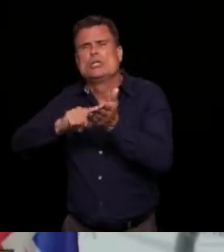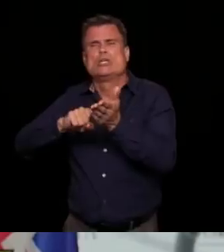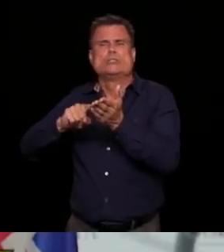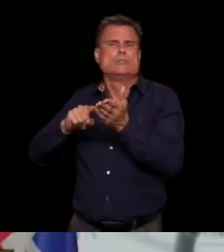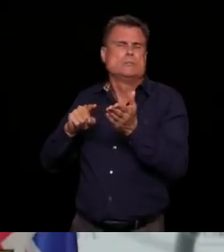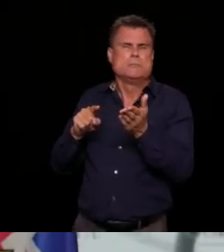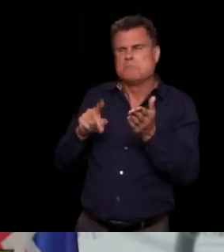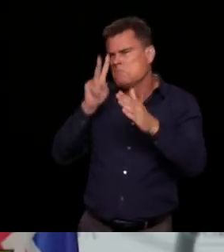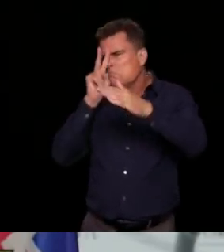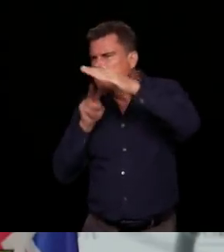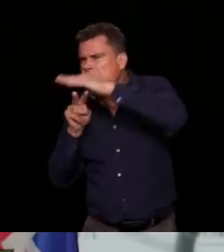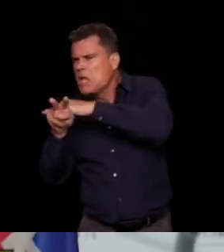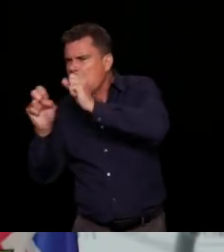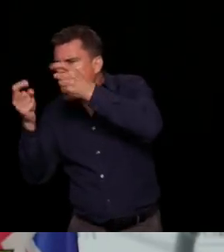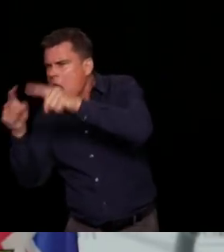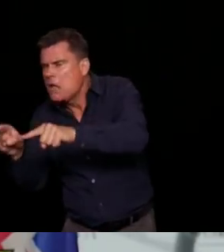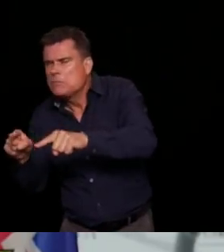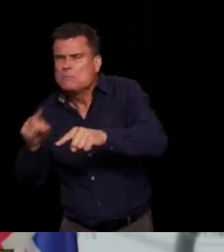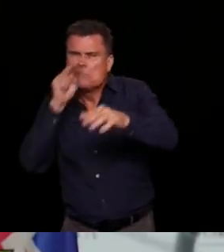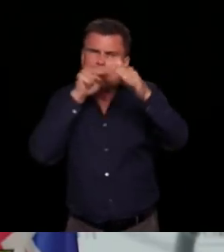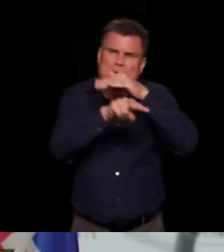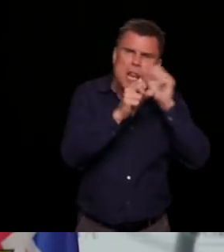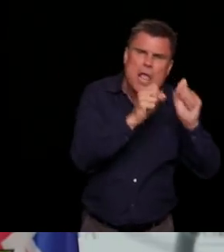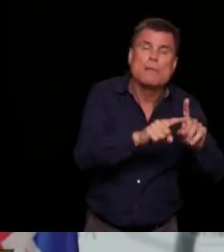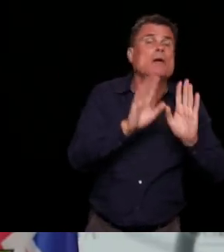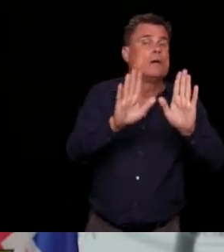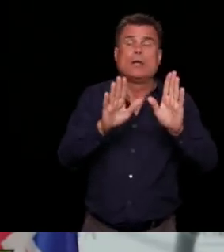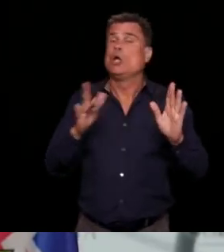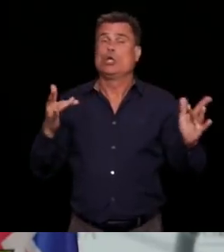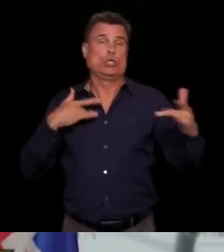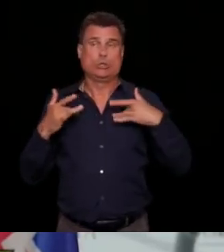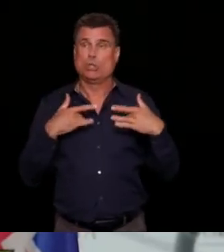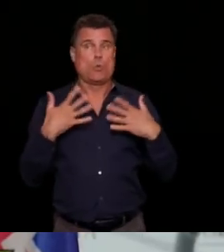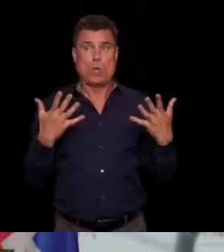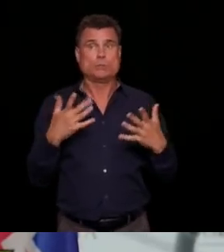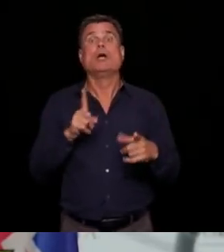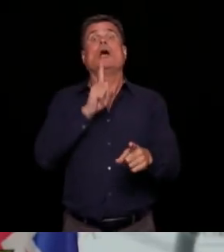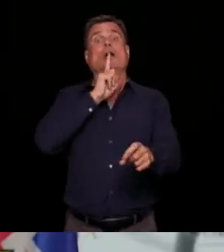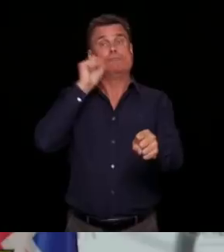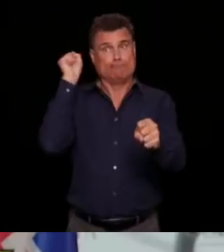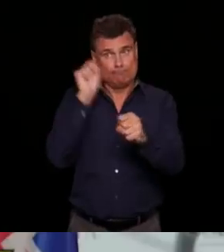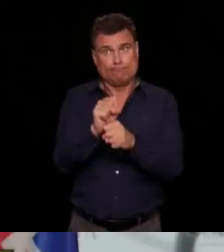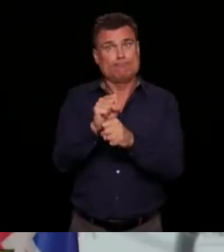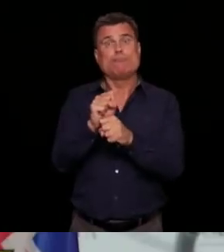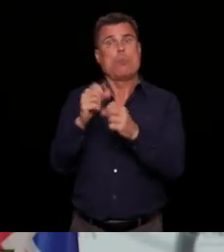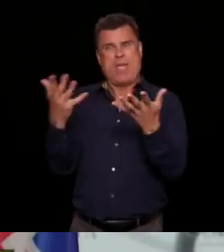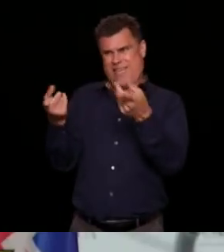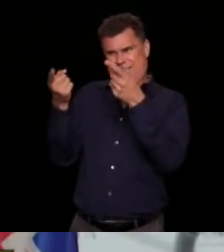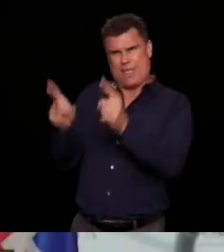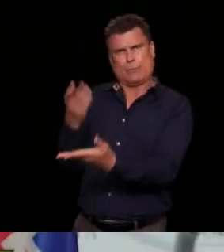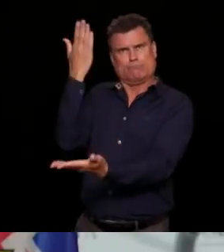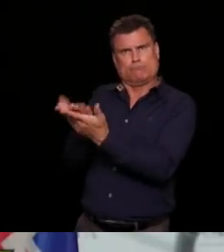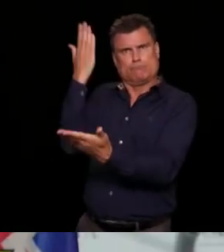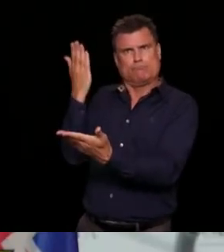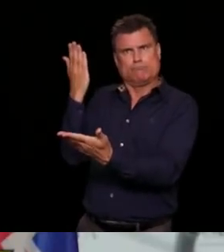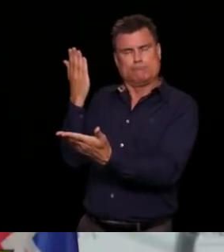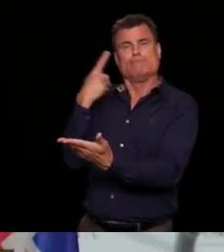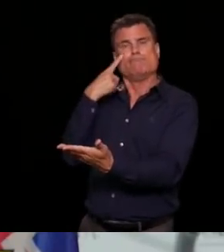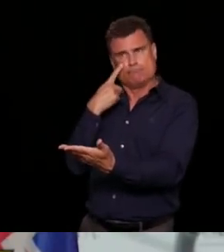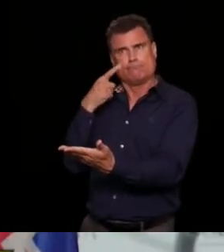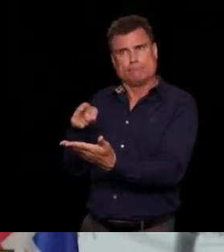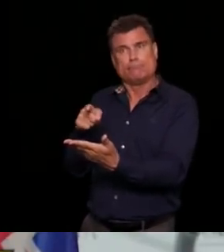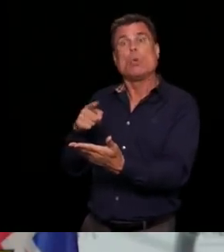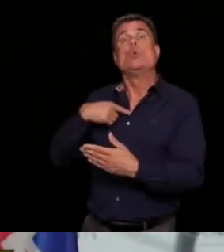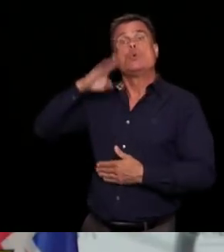happen. And we are over 20 million infections around the world, and the behavior of this virus is now known. And we know that the way